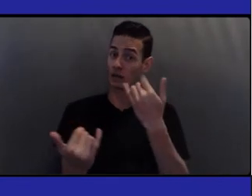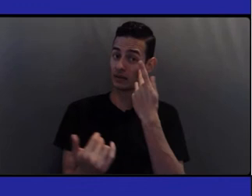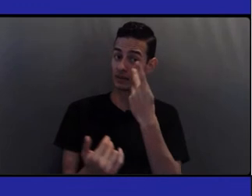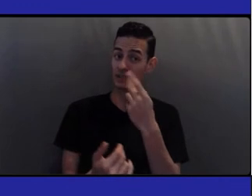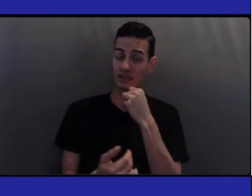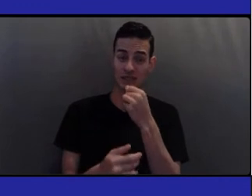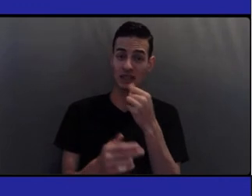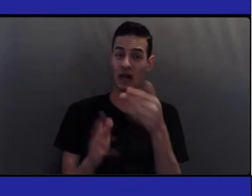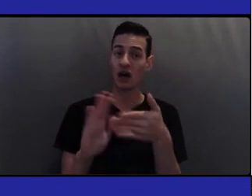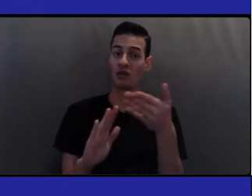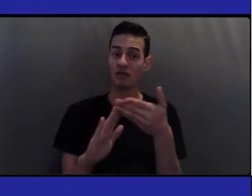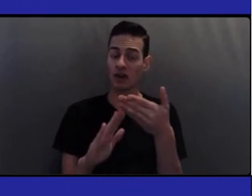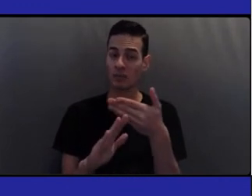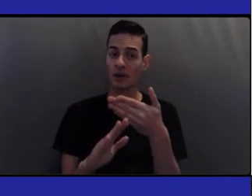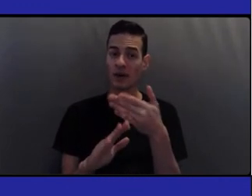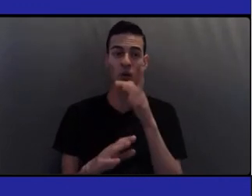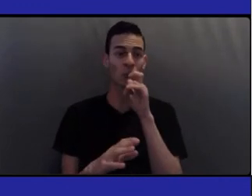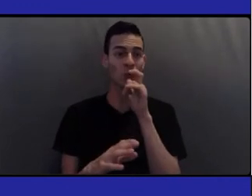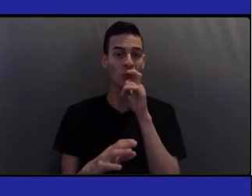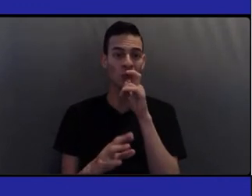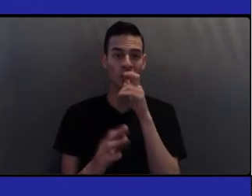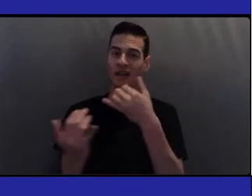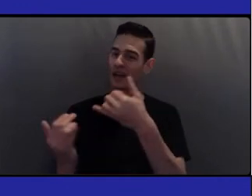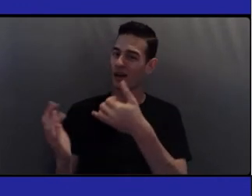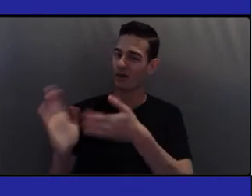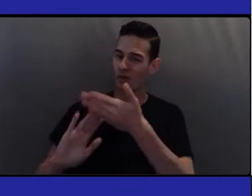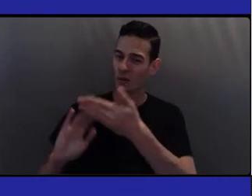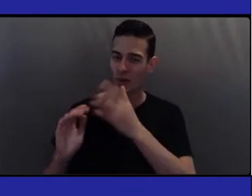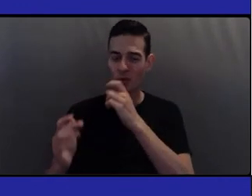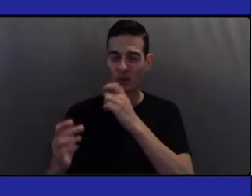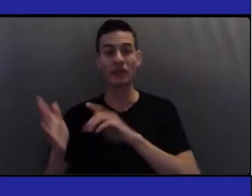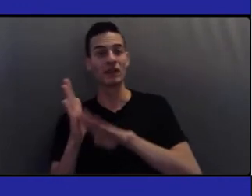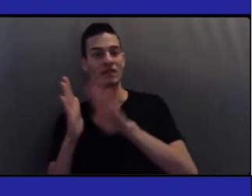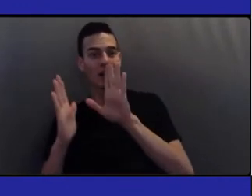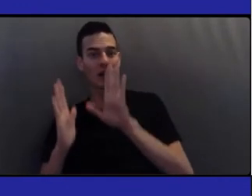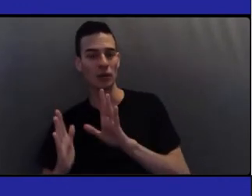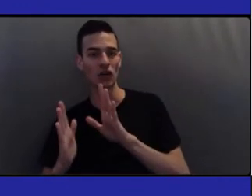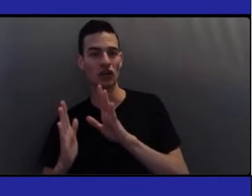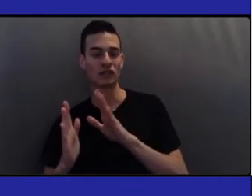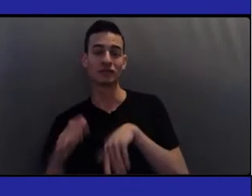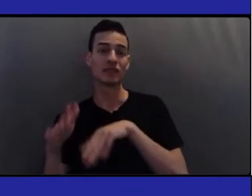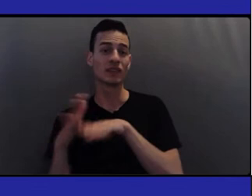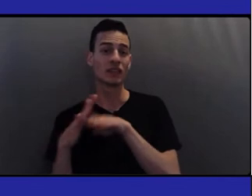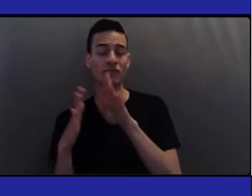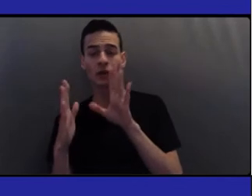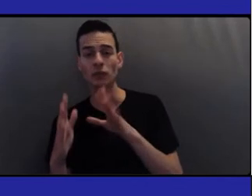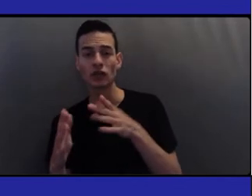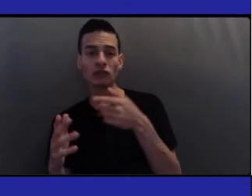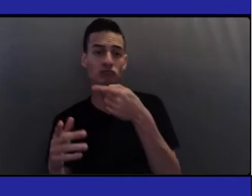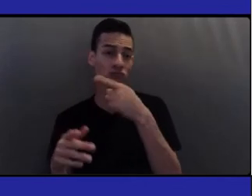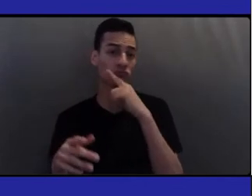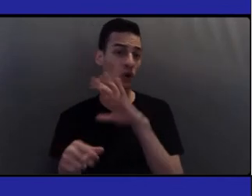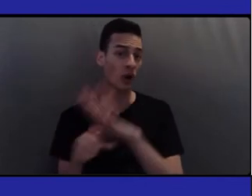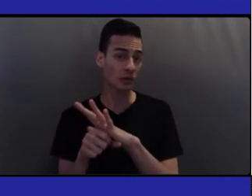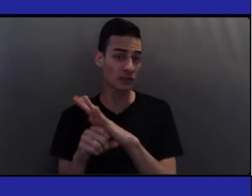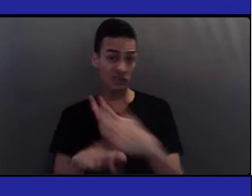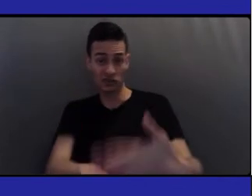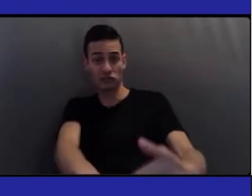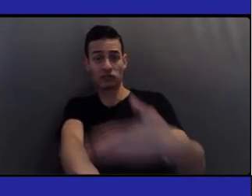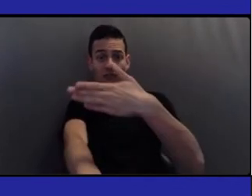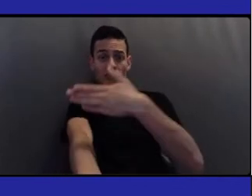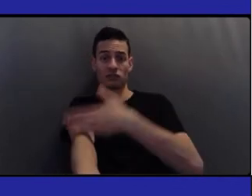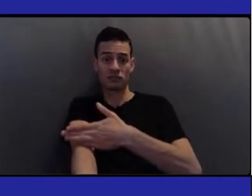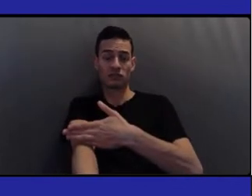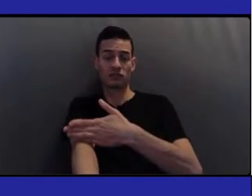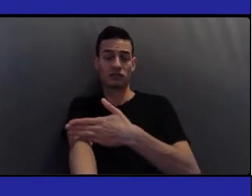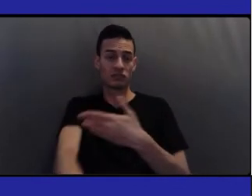a developer. The developer has come in with promises to upgrade the facilities, to make